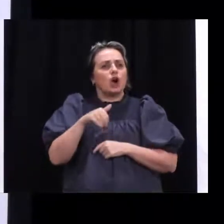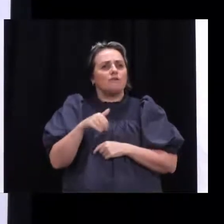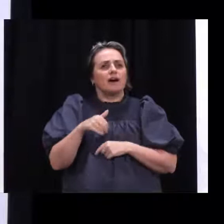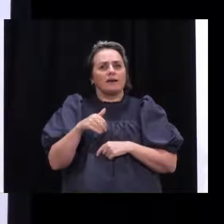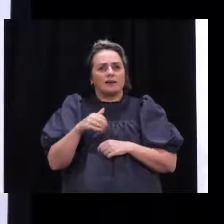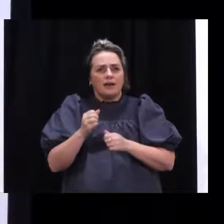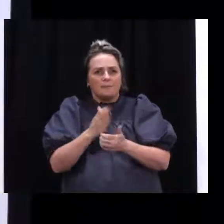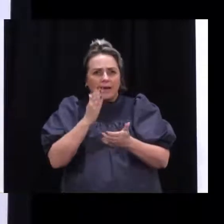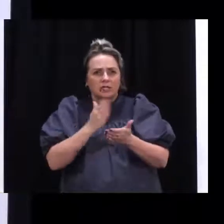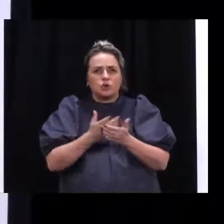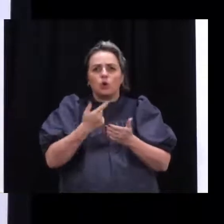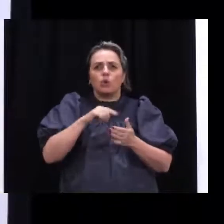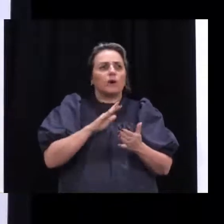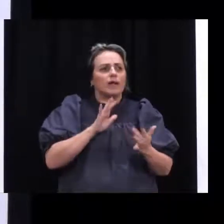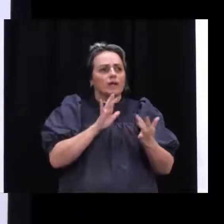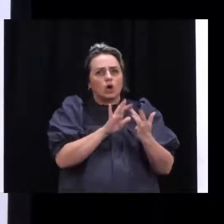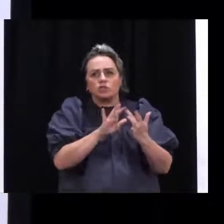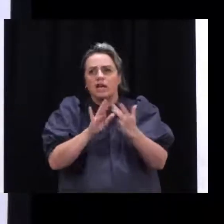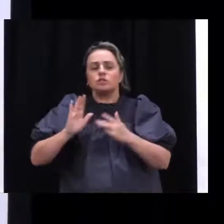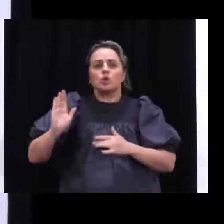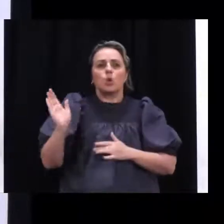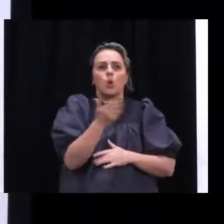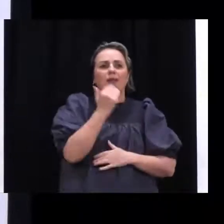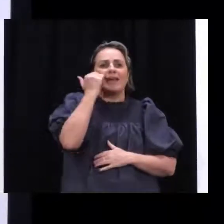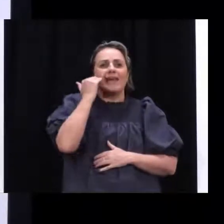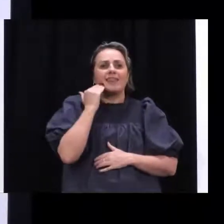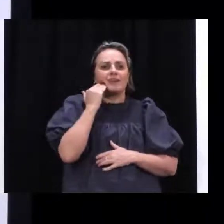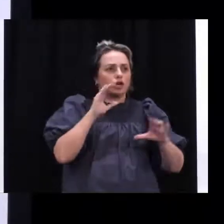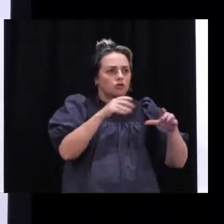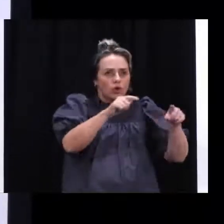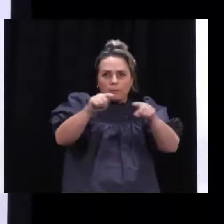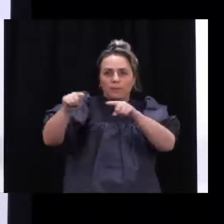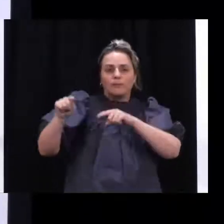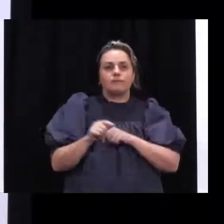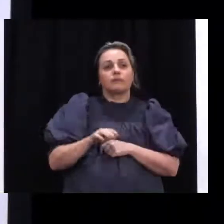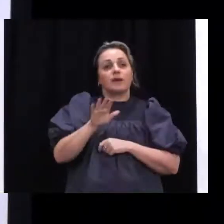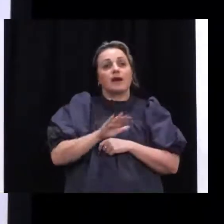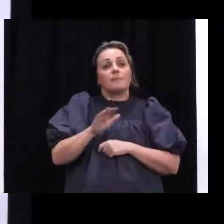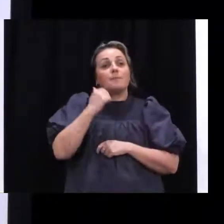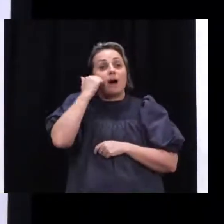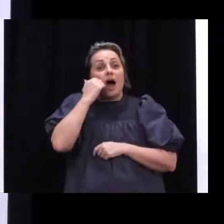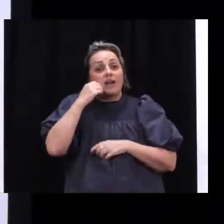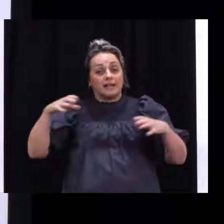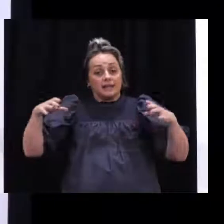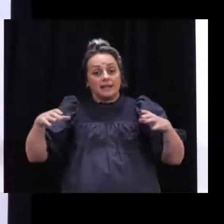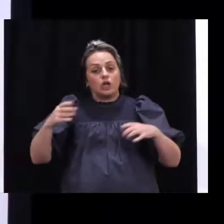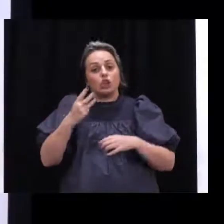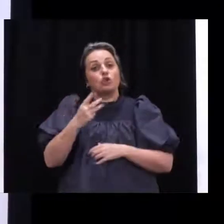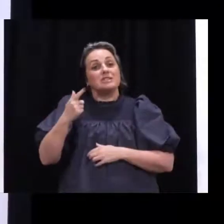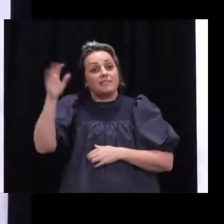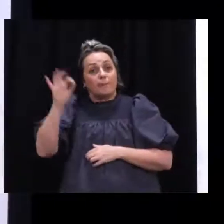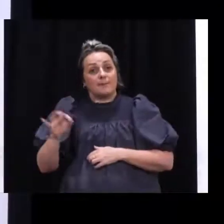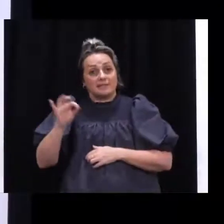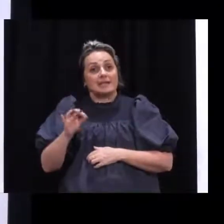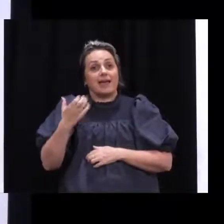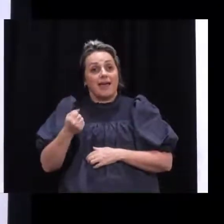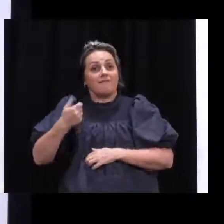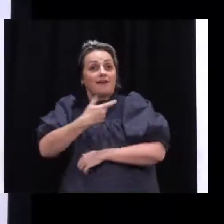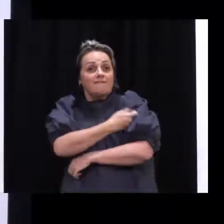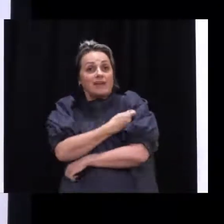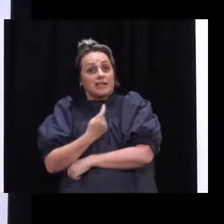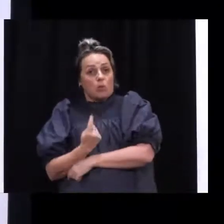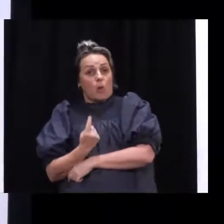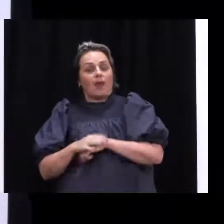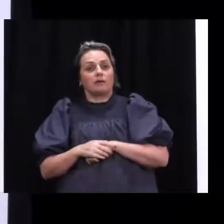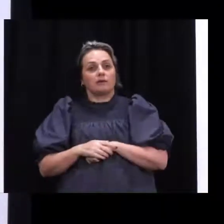ensuring we're reaching into all of our communities. Around 37% of the Māori population have had at least one dose of the vaccine, and